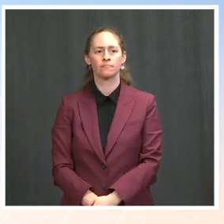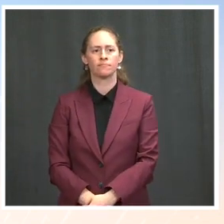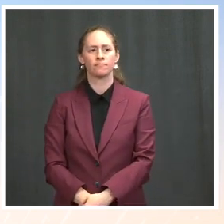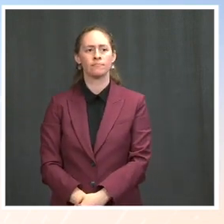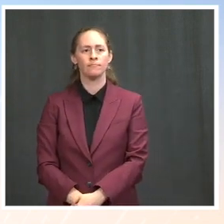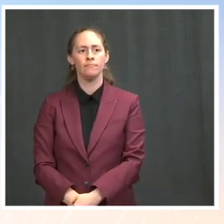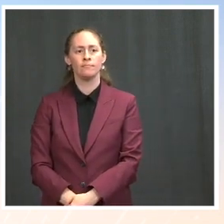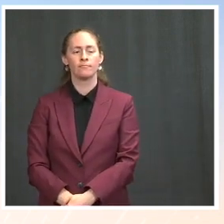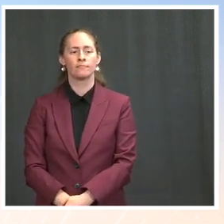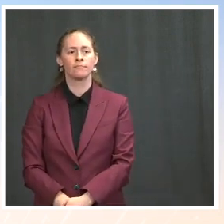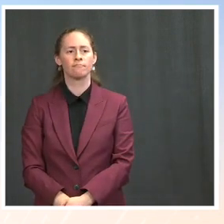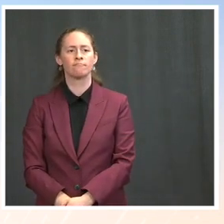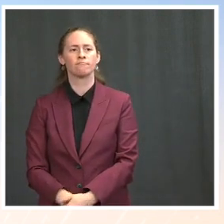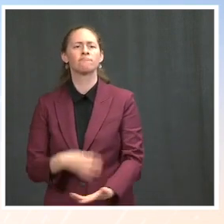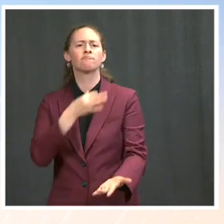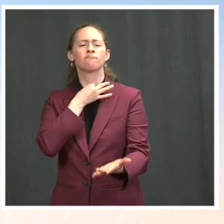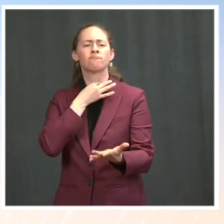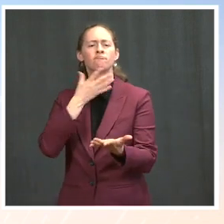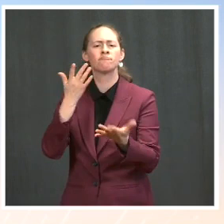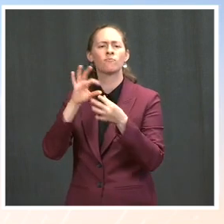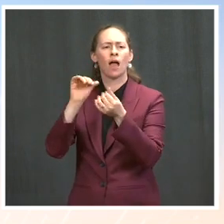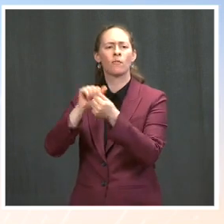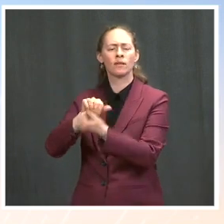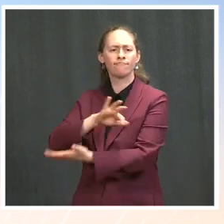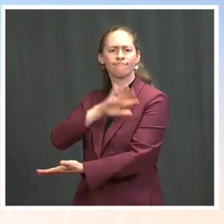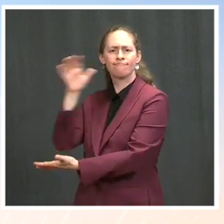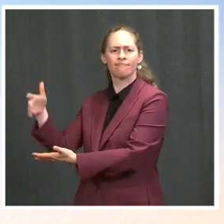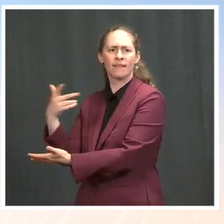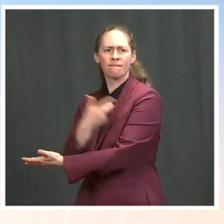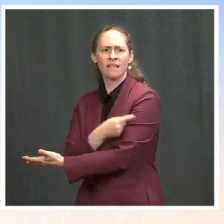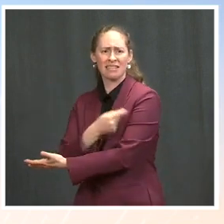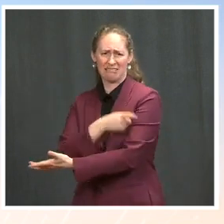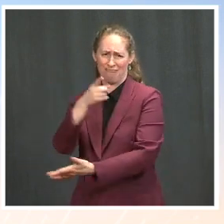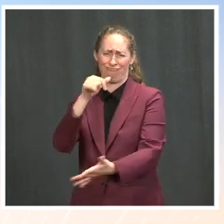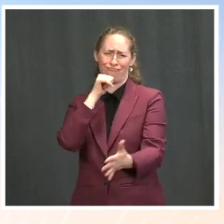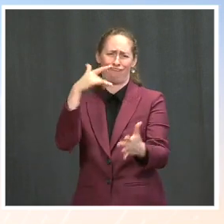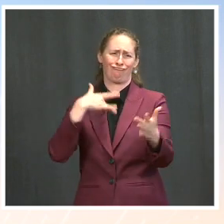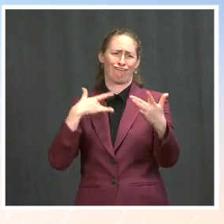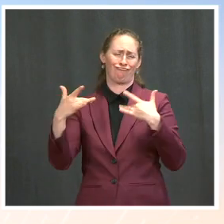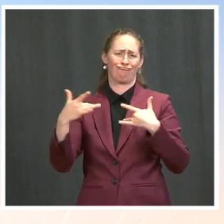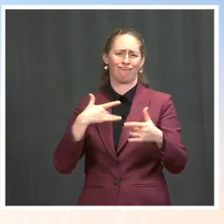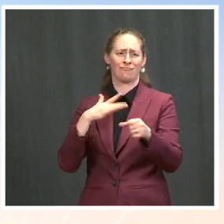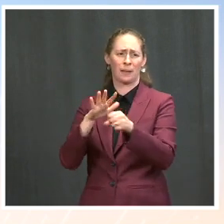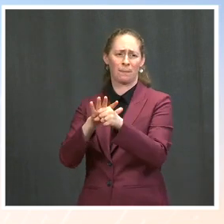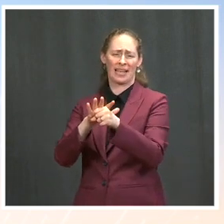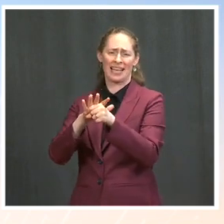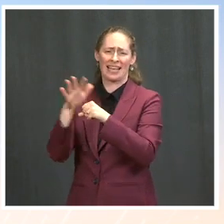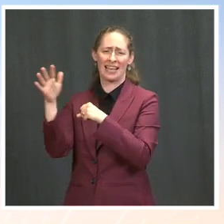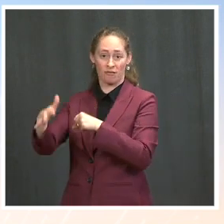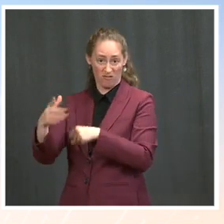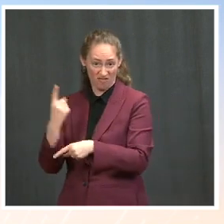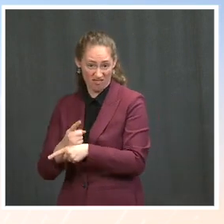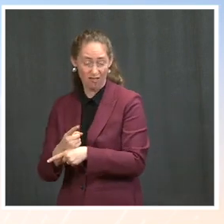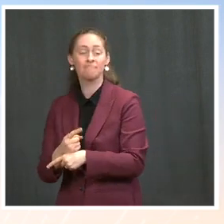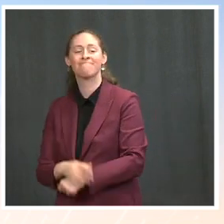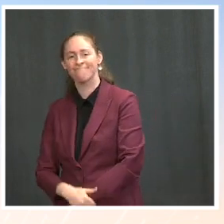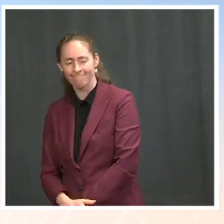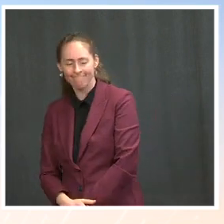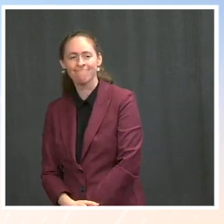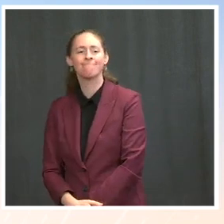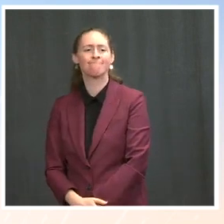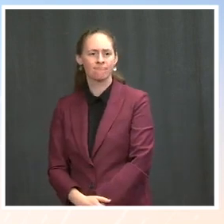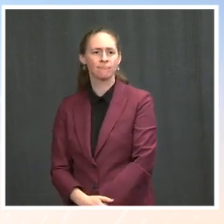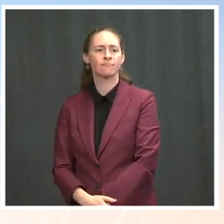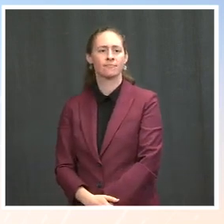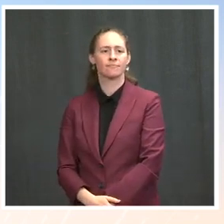was was not the constraint, it was Correct. logistics. Yeah. On June 4th, Gail Smith said that they expected the balance of the 80 million, this 55 million, to come from